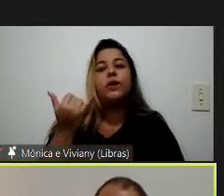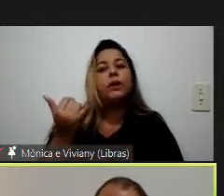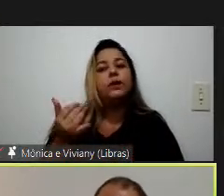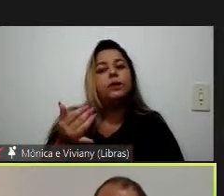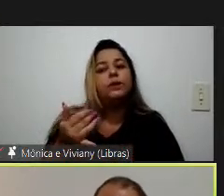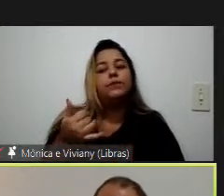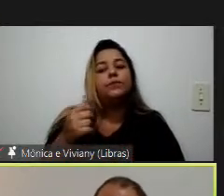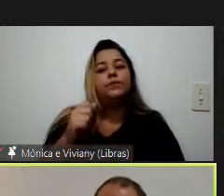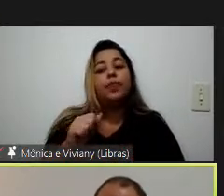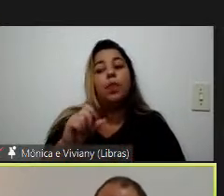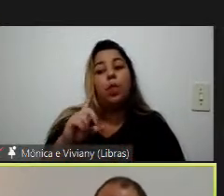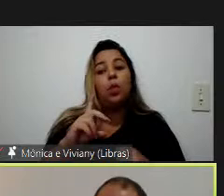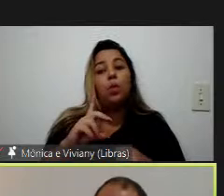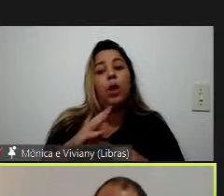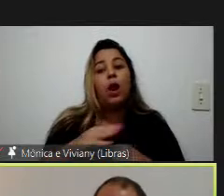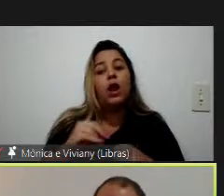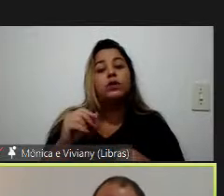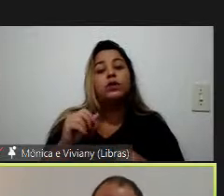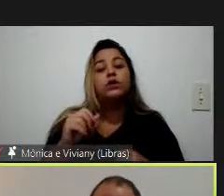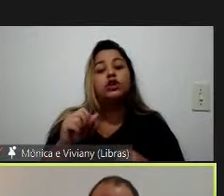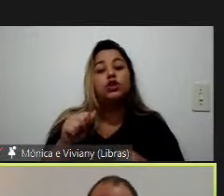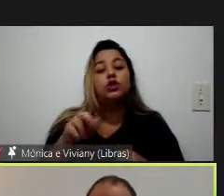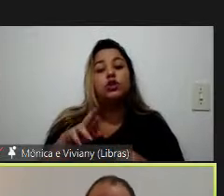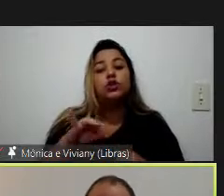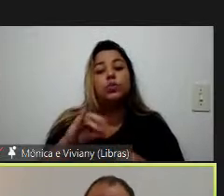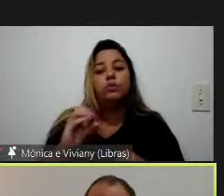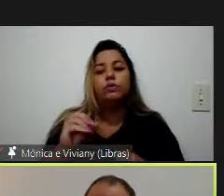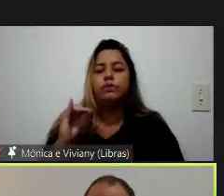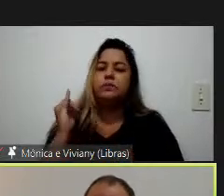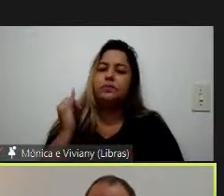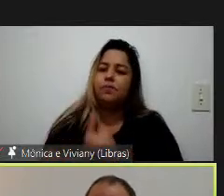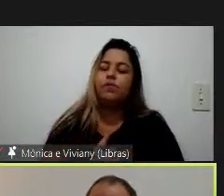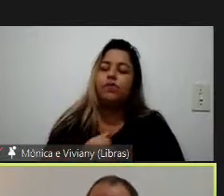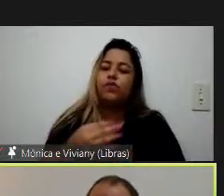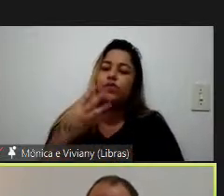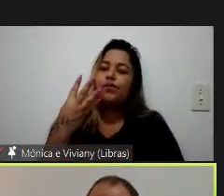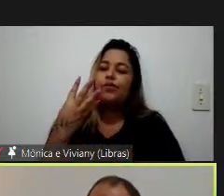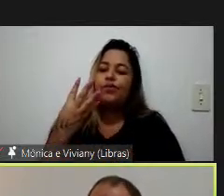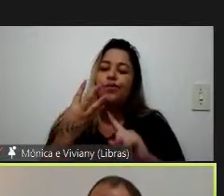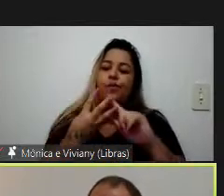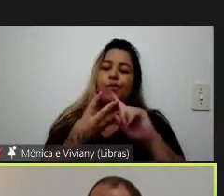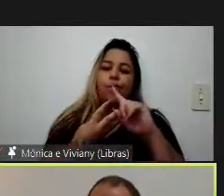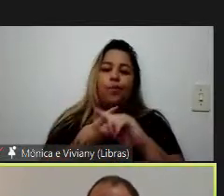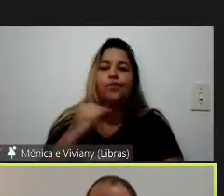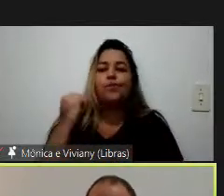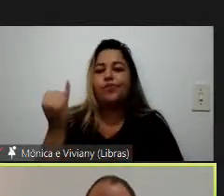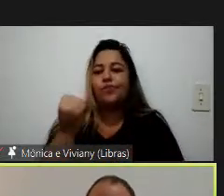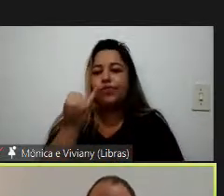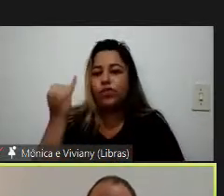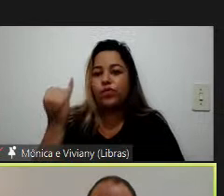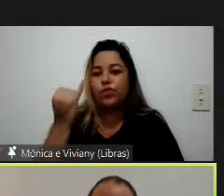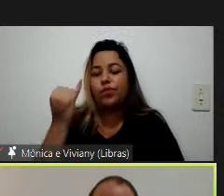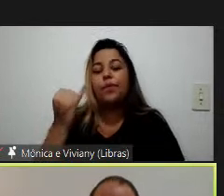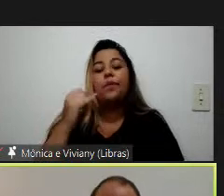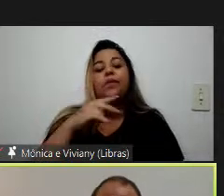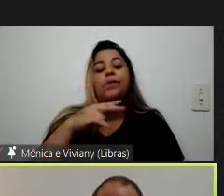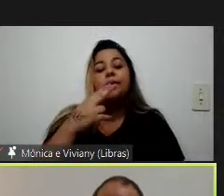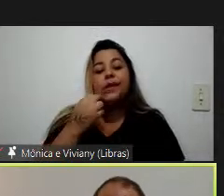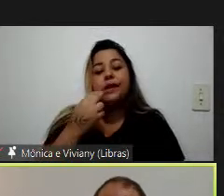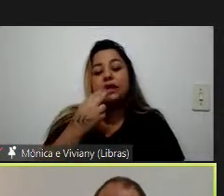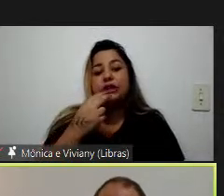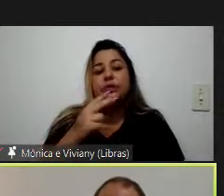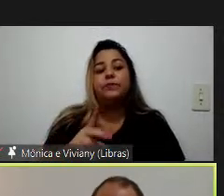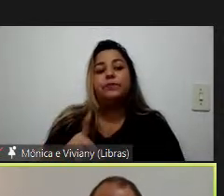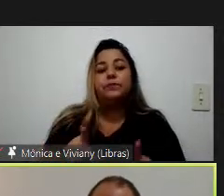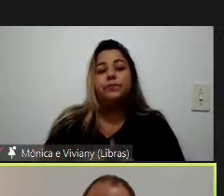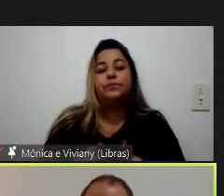In this article, we distinguish 4 important areas of action for nutrition in primary healthcare, labeled